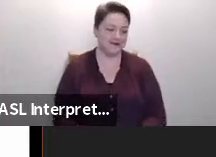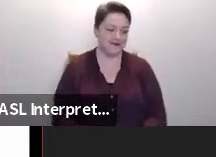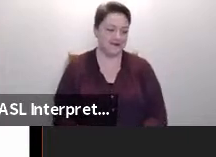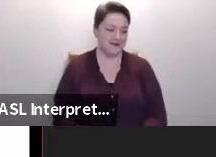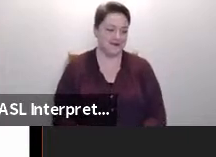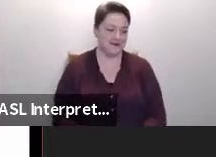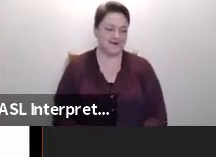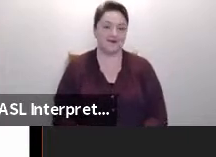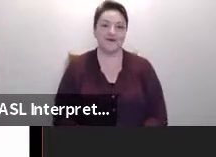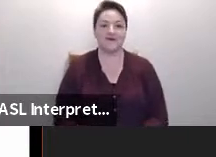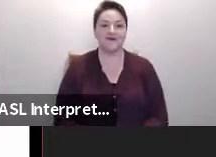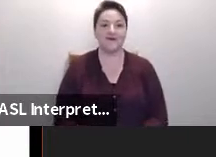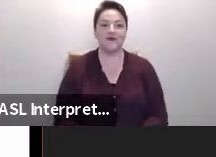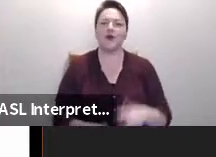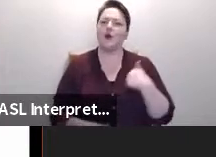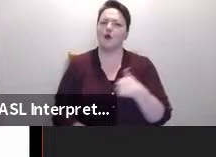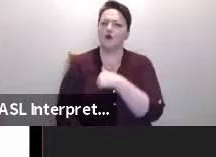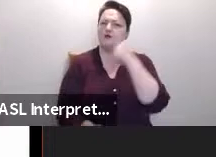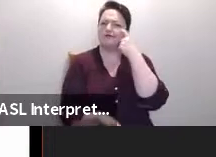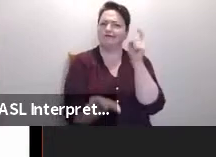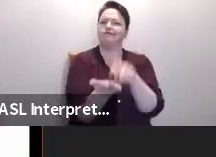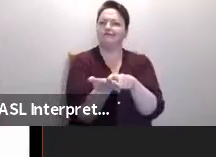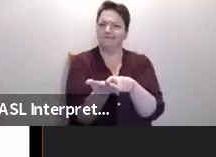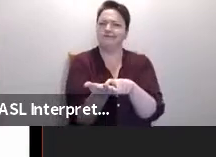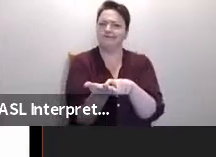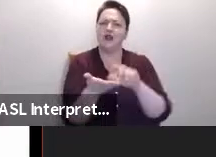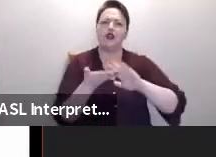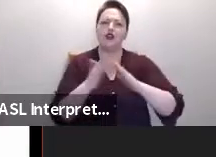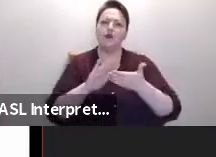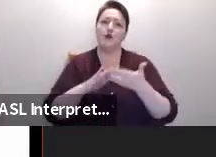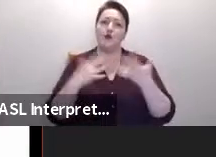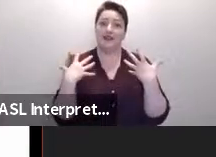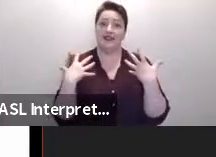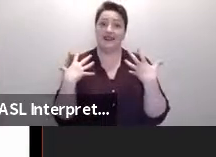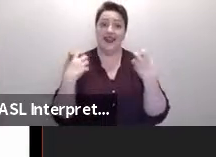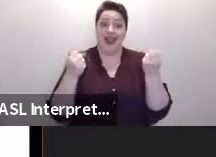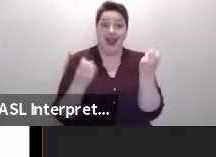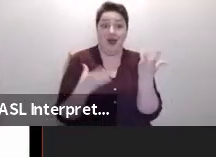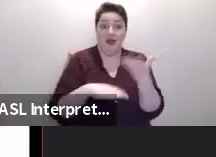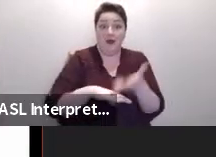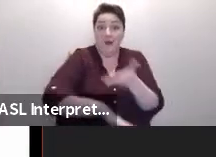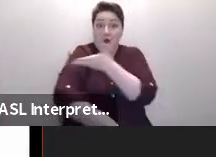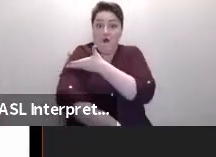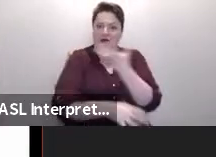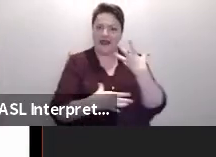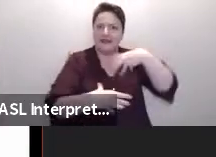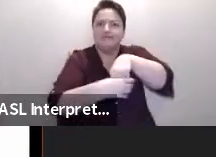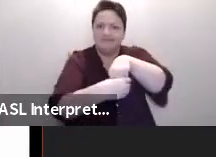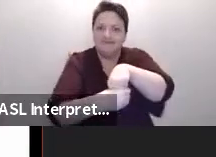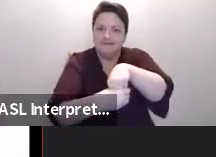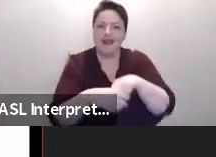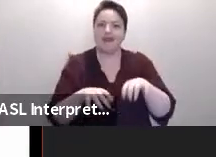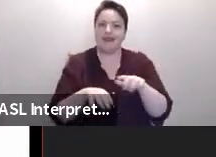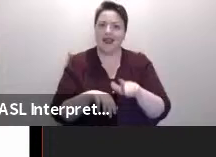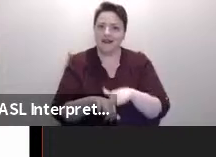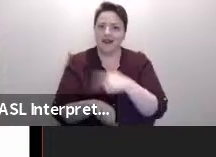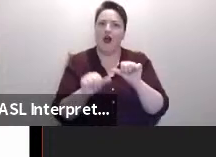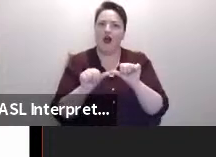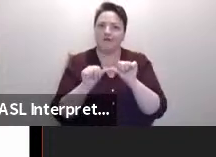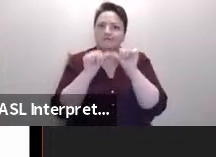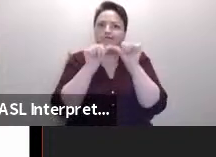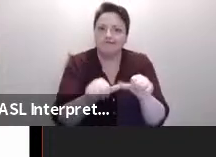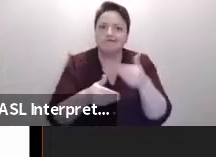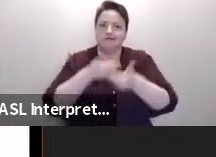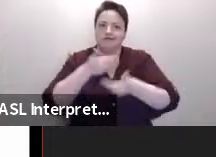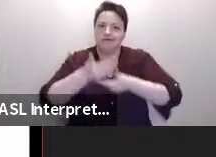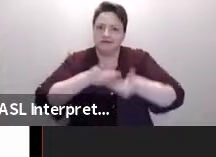We recognize community-engaged health improvement is a long-term and adapting process. We are